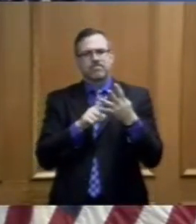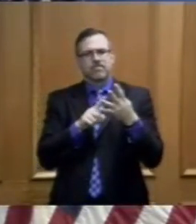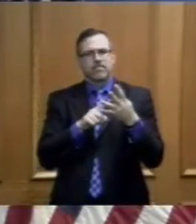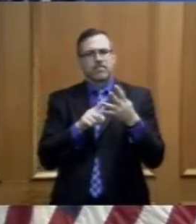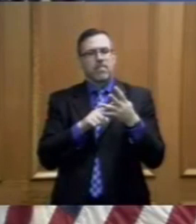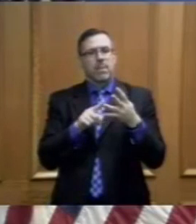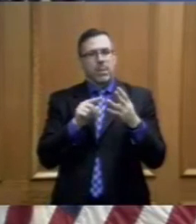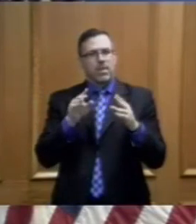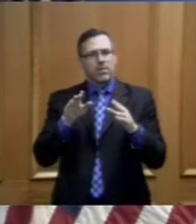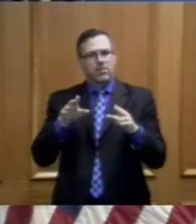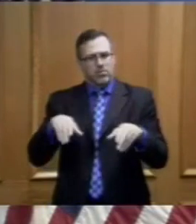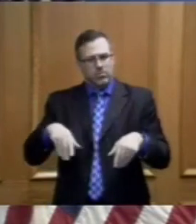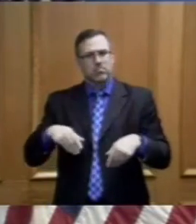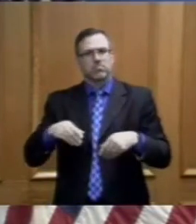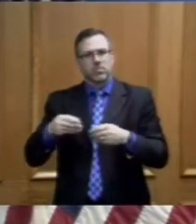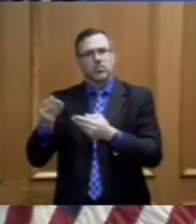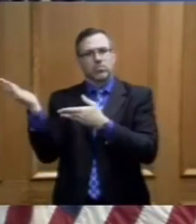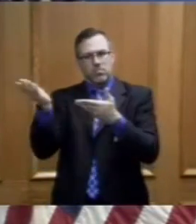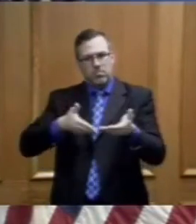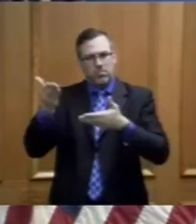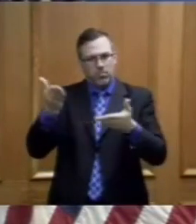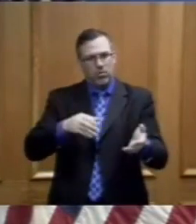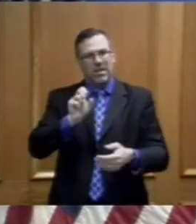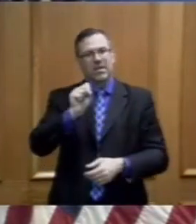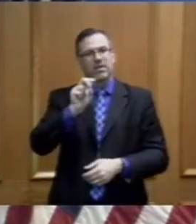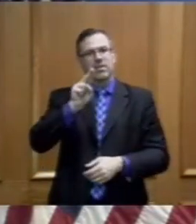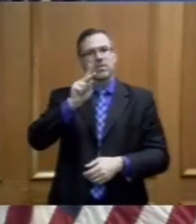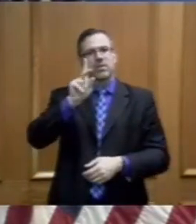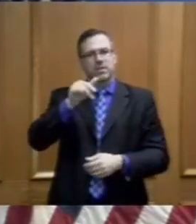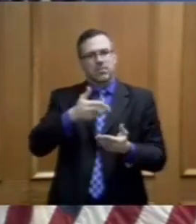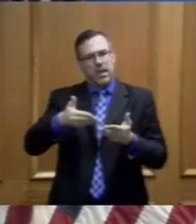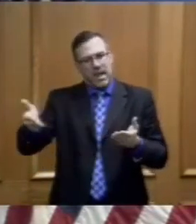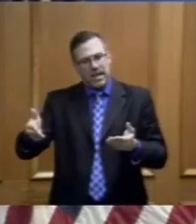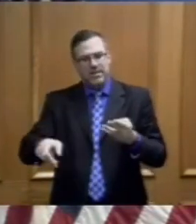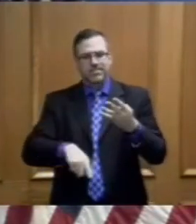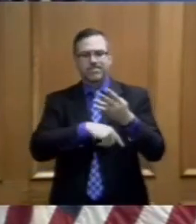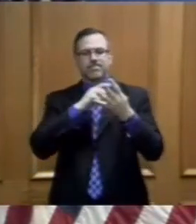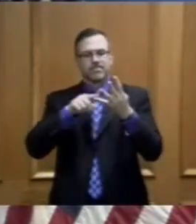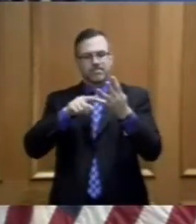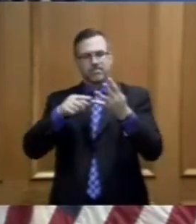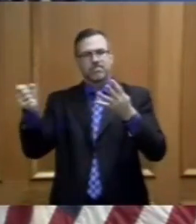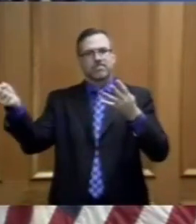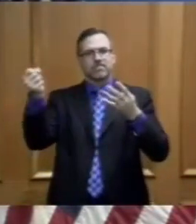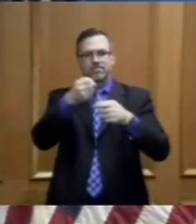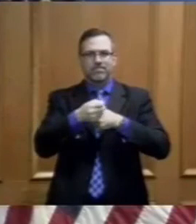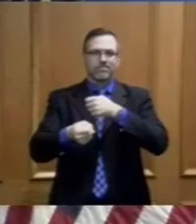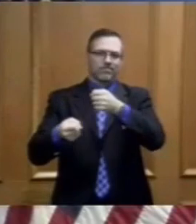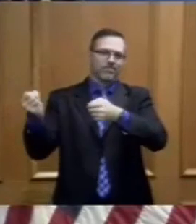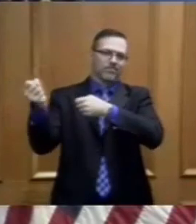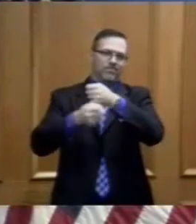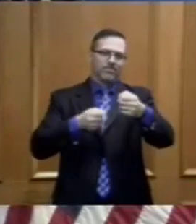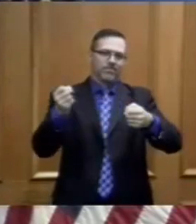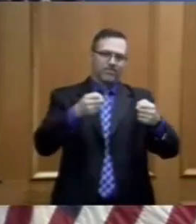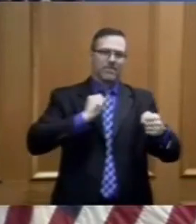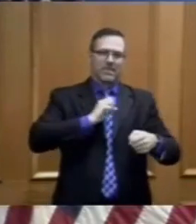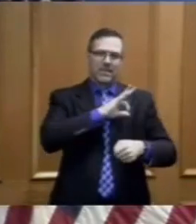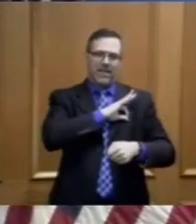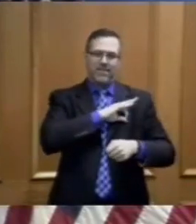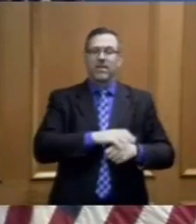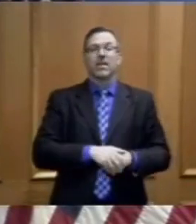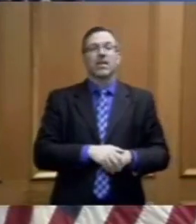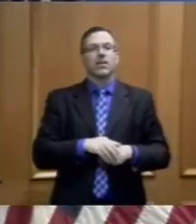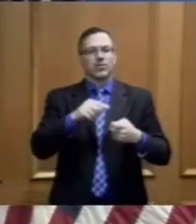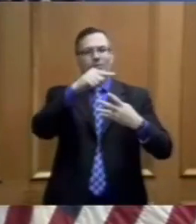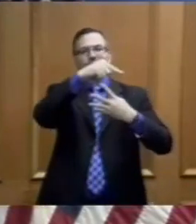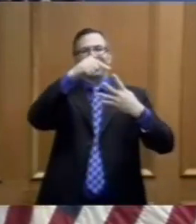the supply of these facilities, and then the fourth phase will actually be the staffing. So all of that goes into the design up front so